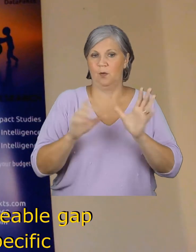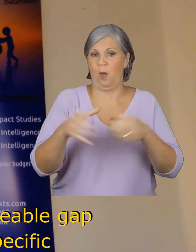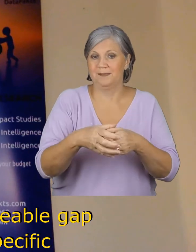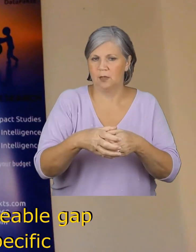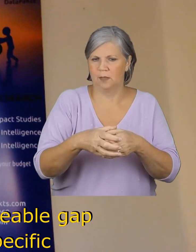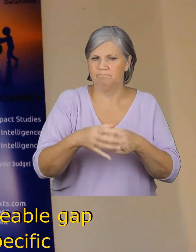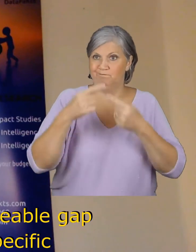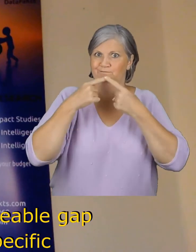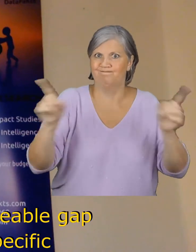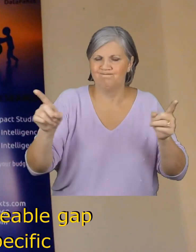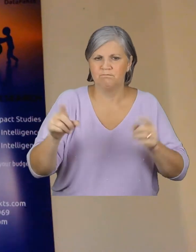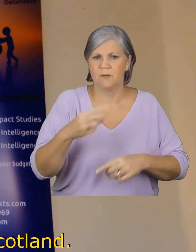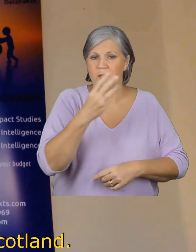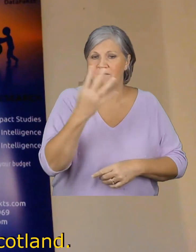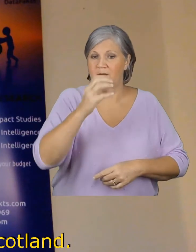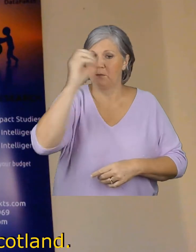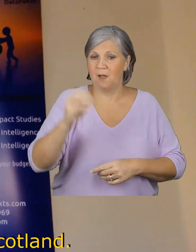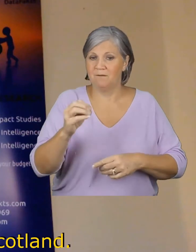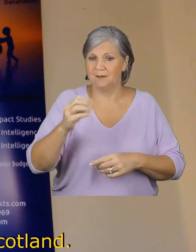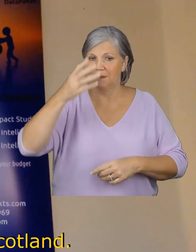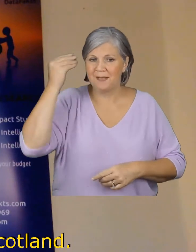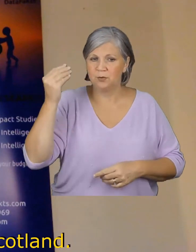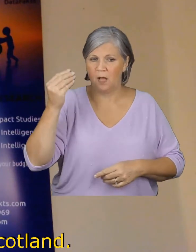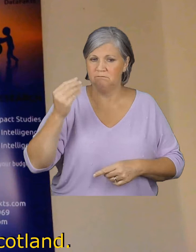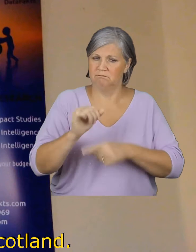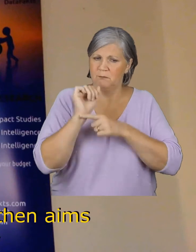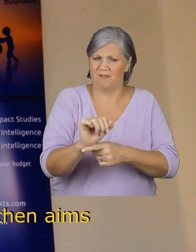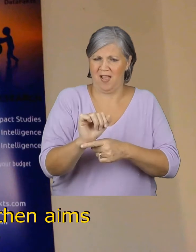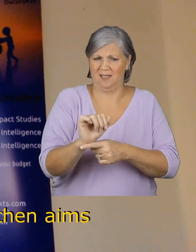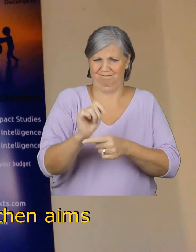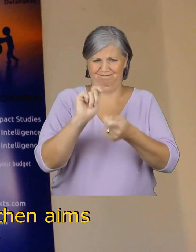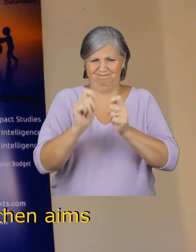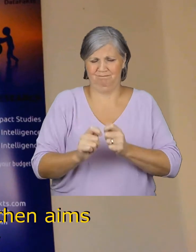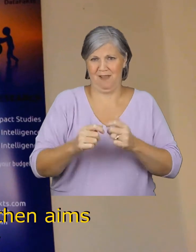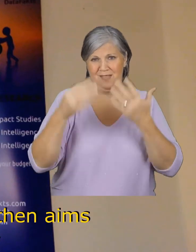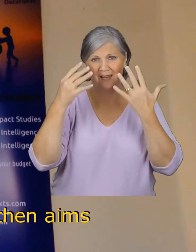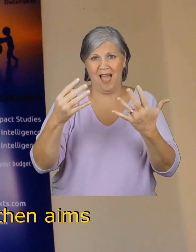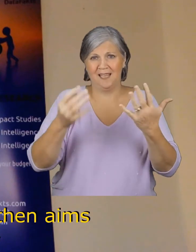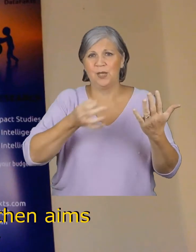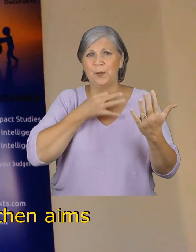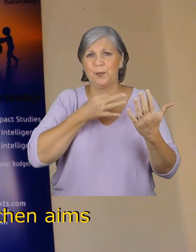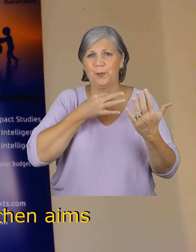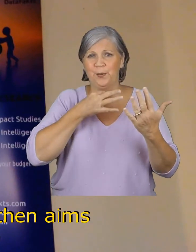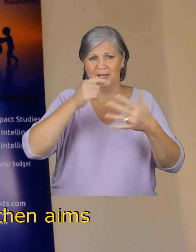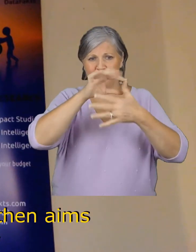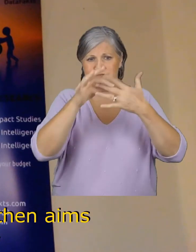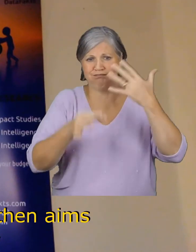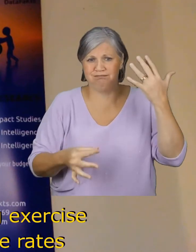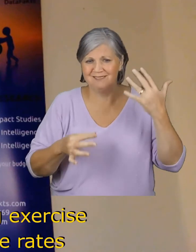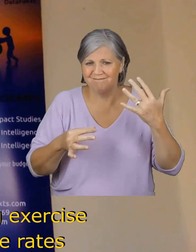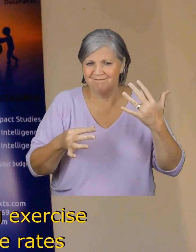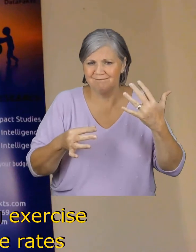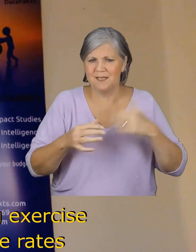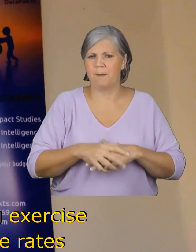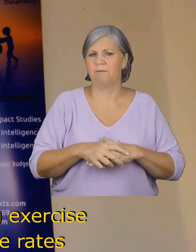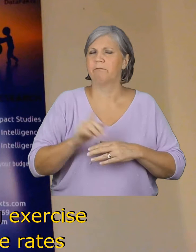been a noticeable gap in studies that were specific to the situation in Scotland. This research project then aimed to address this gap